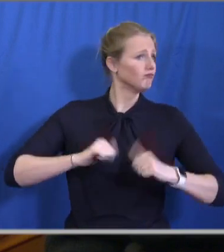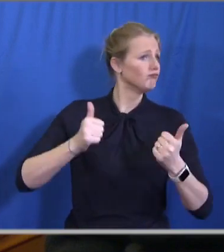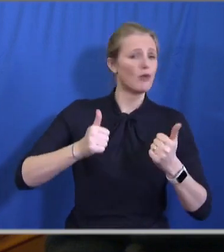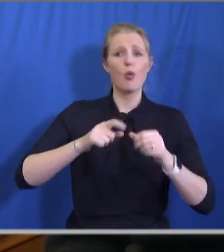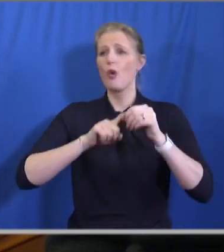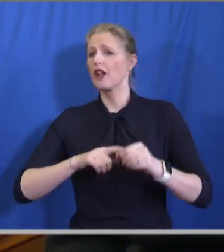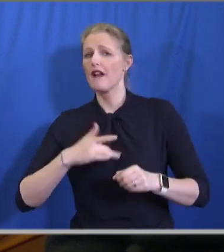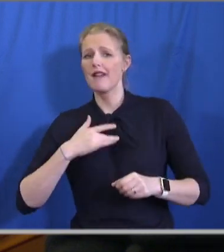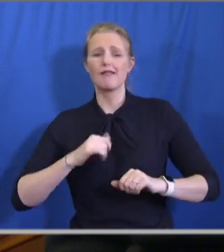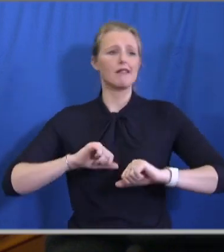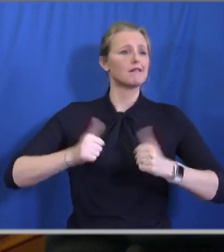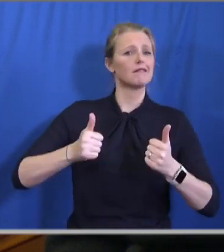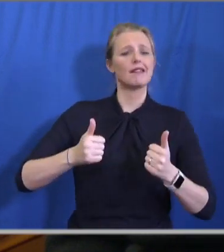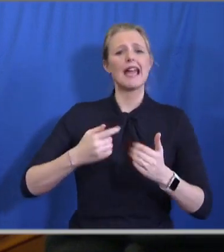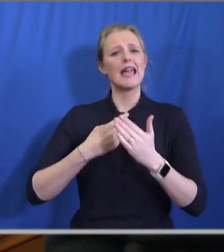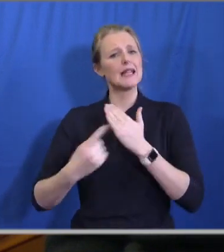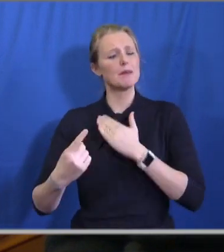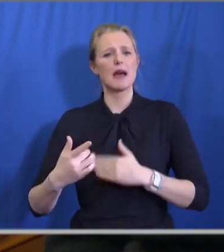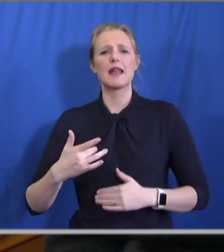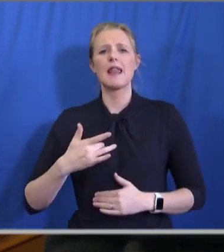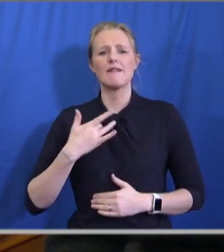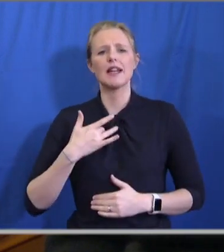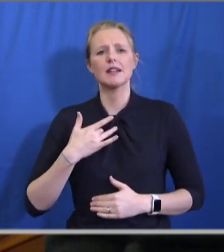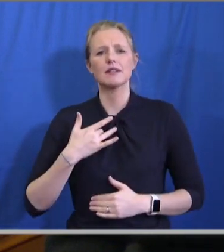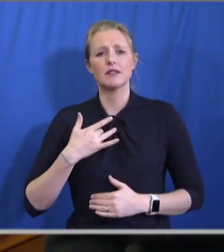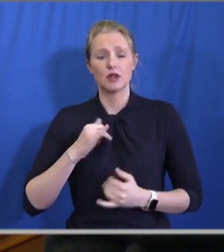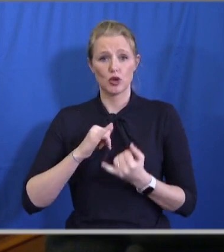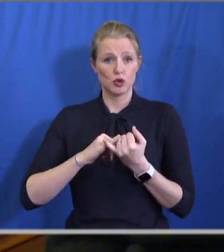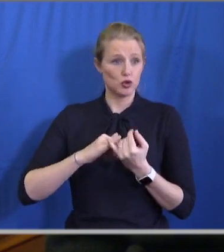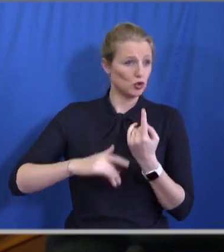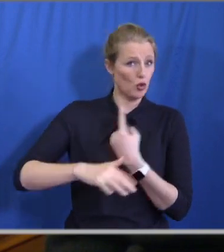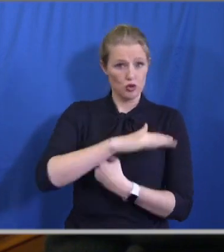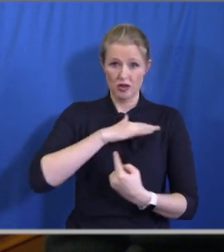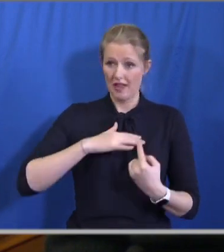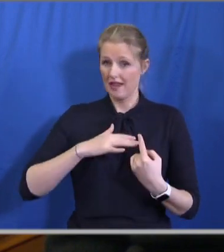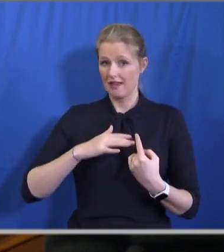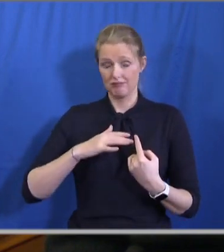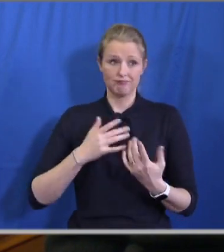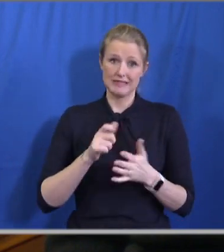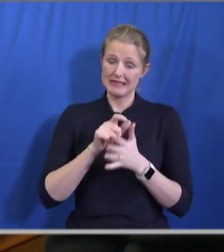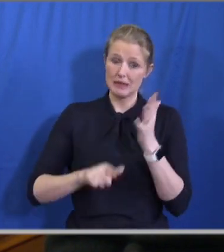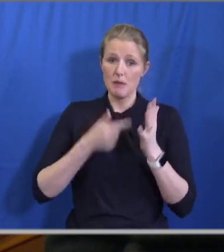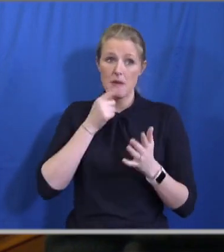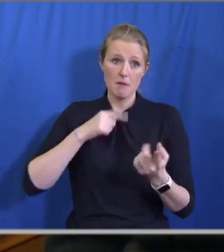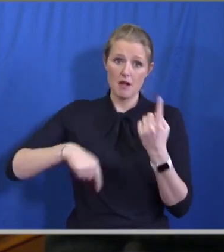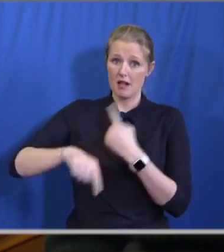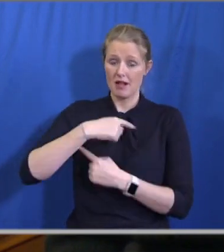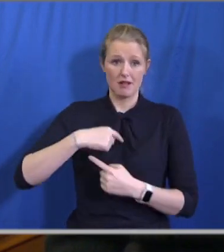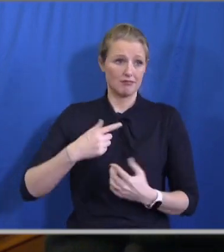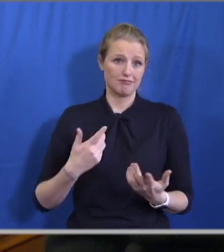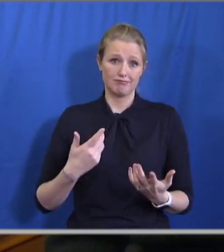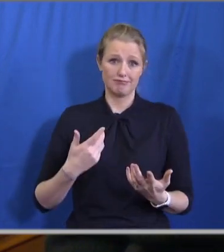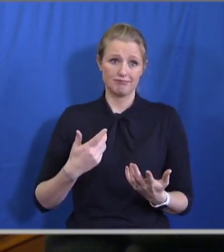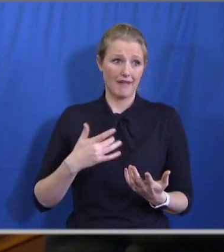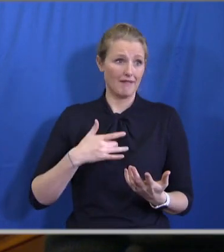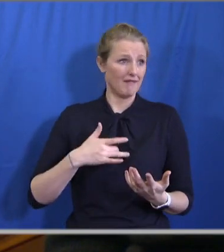the right to independent living. Socially, it affords the most disabled people in this country freedom to choose